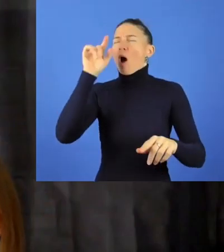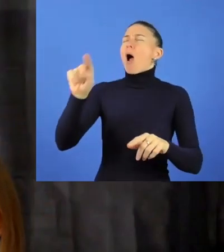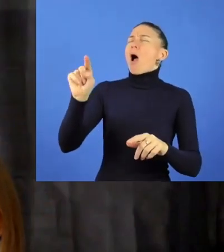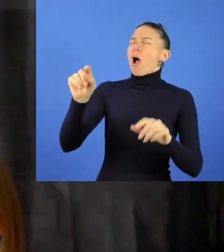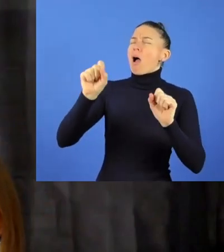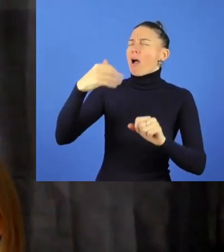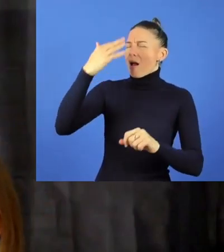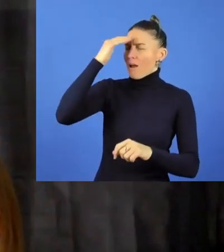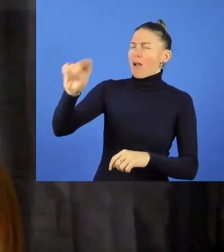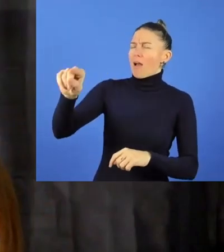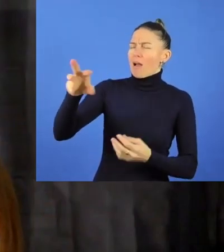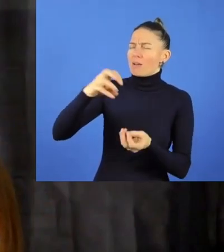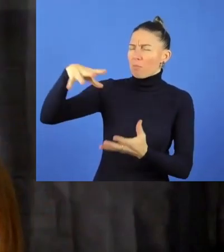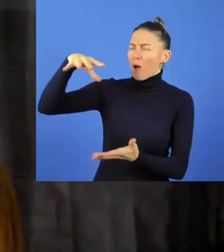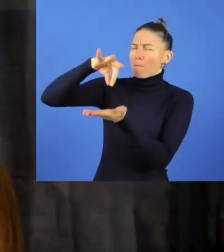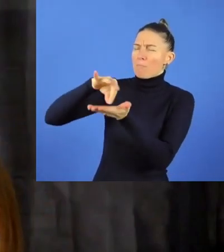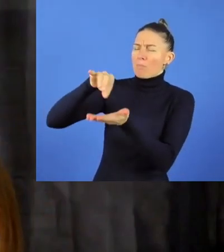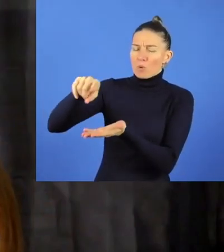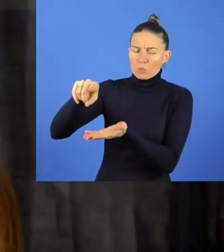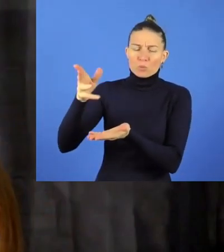Which is why we implement